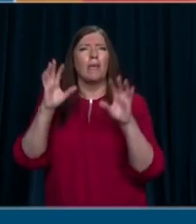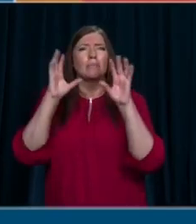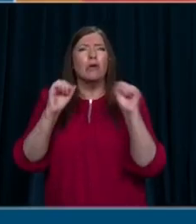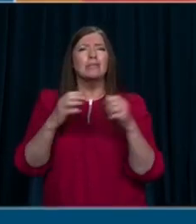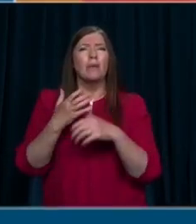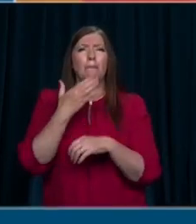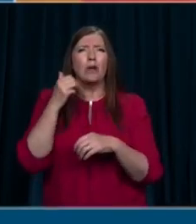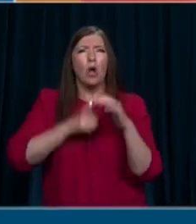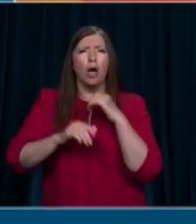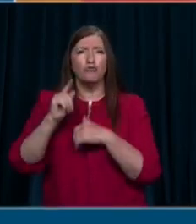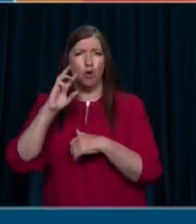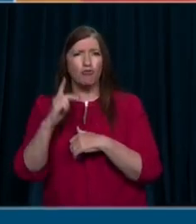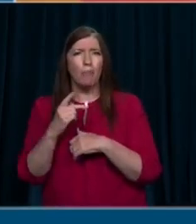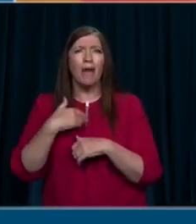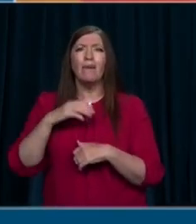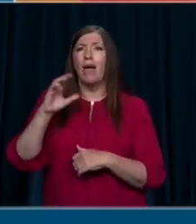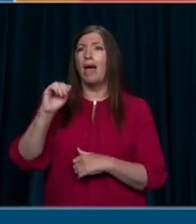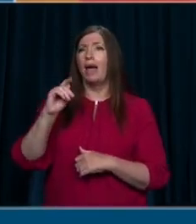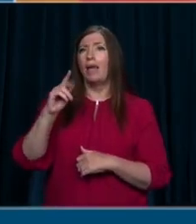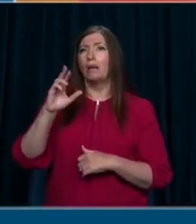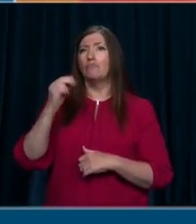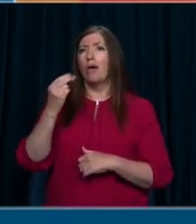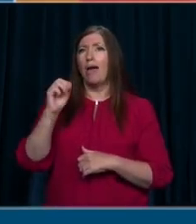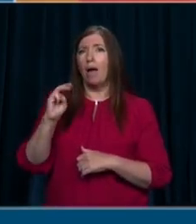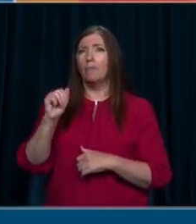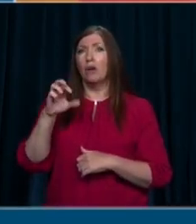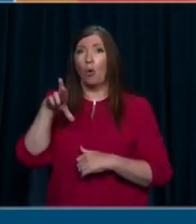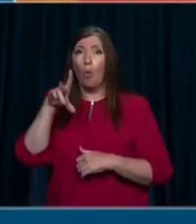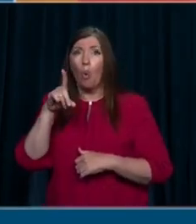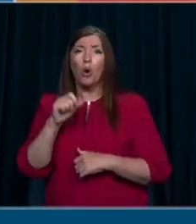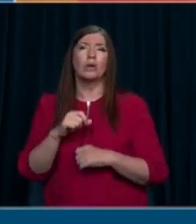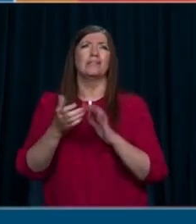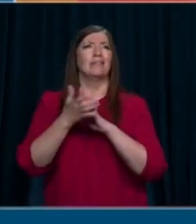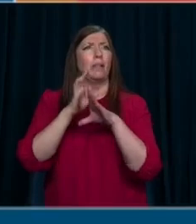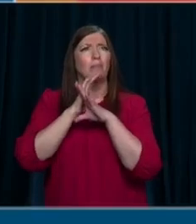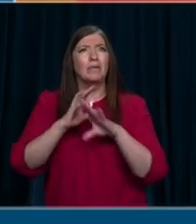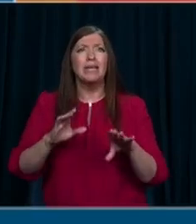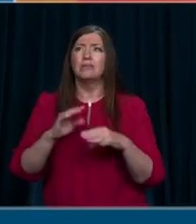were in peace. Now we have wars breaking out with Hamas